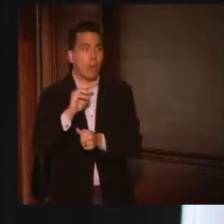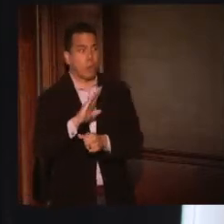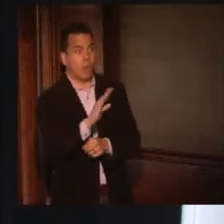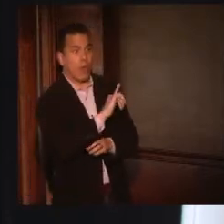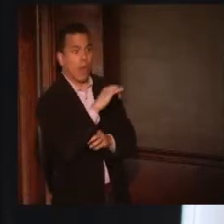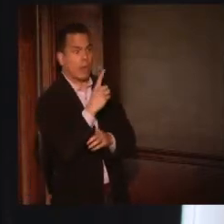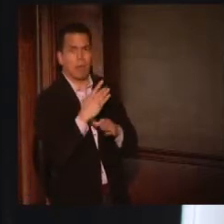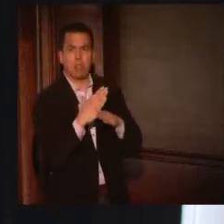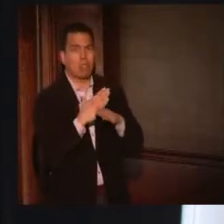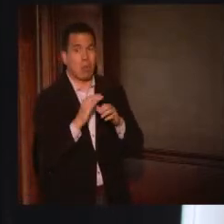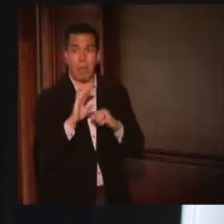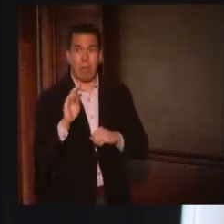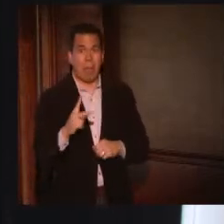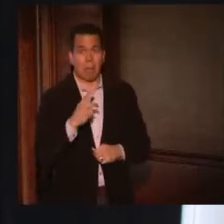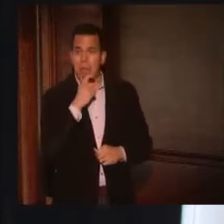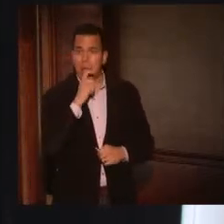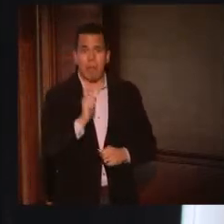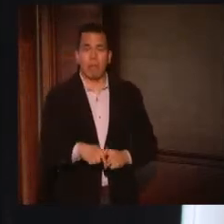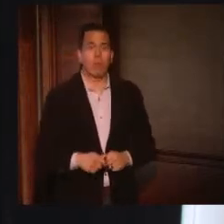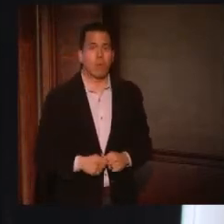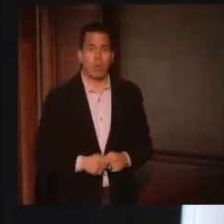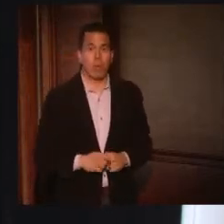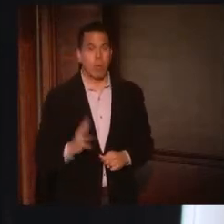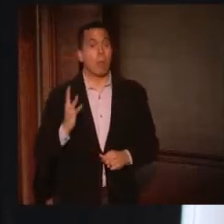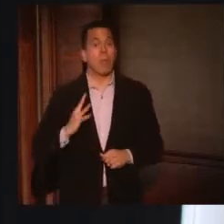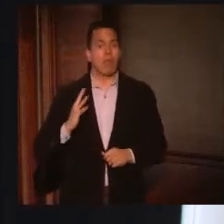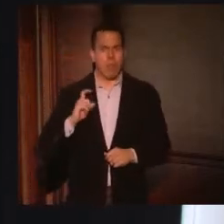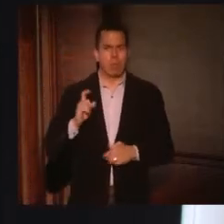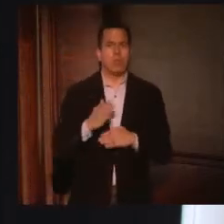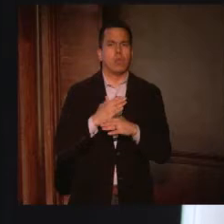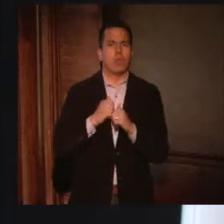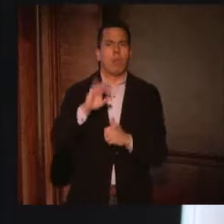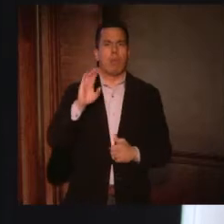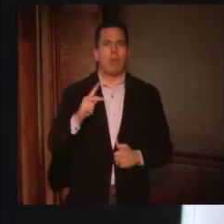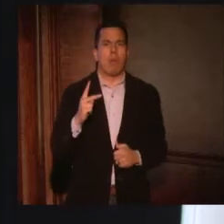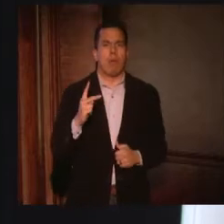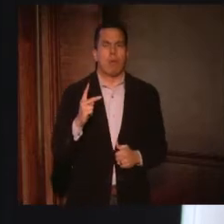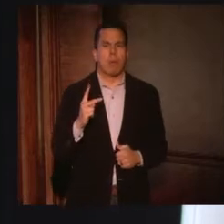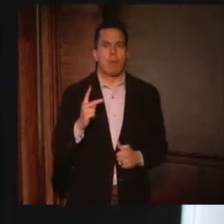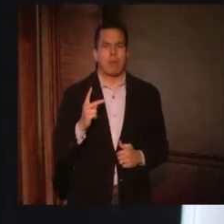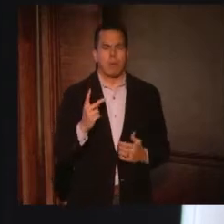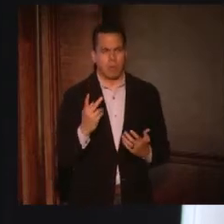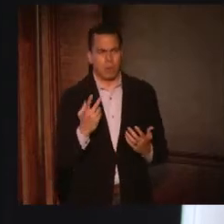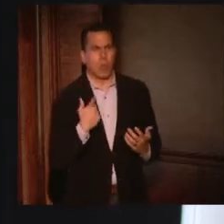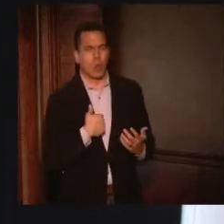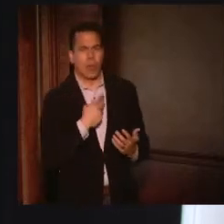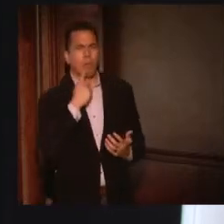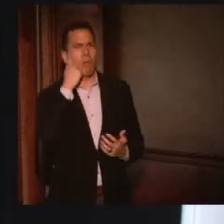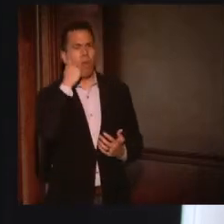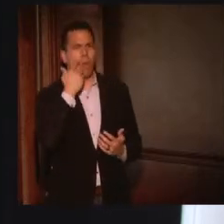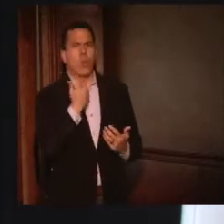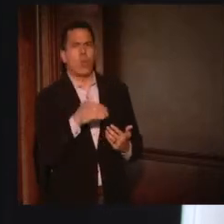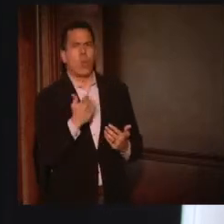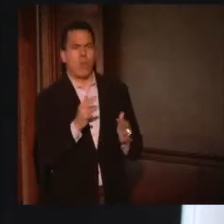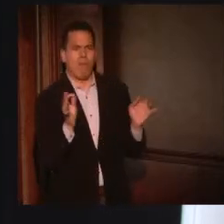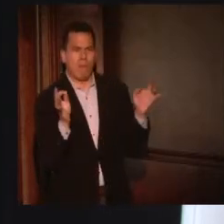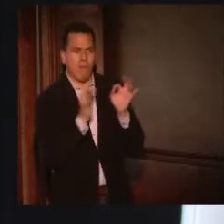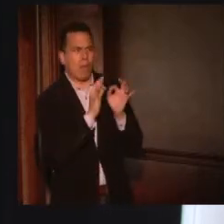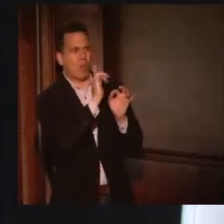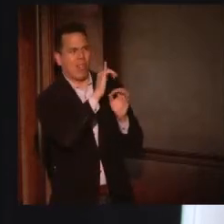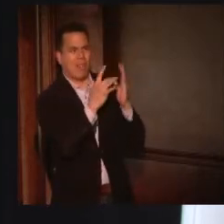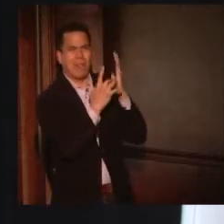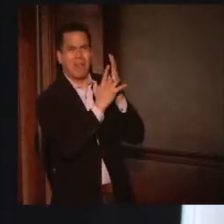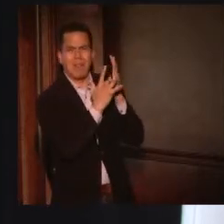longer shared with banks, which they used to do before. So we see a lot of values in disruptive technologies